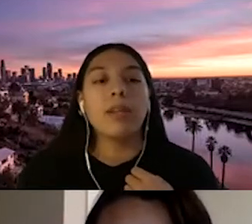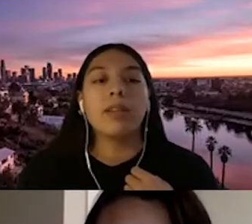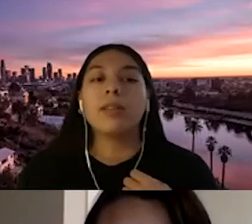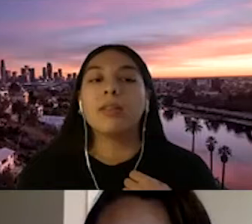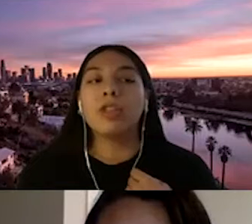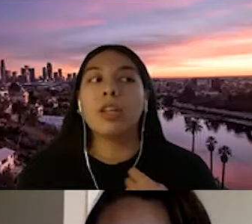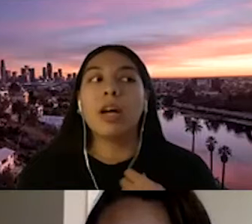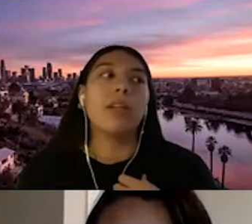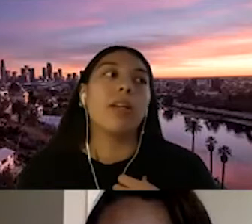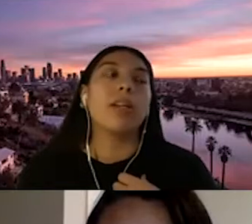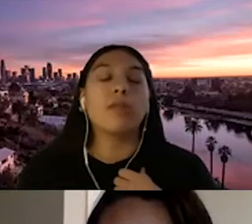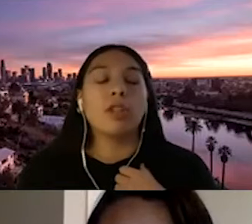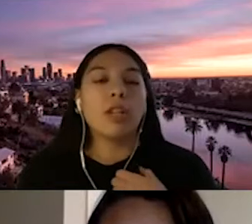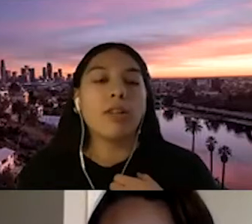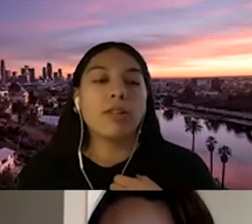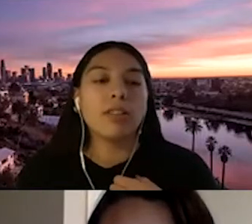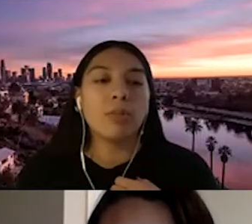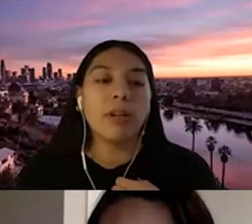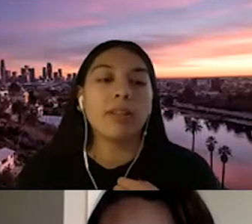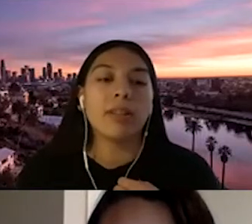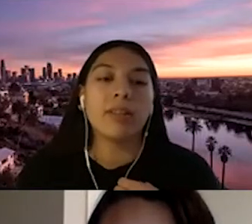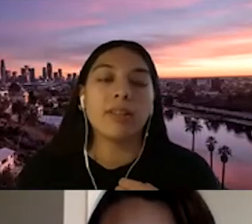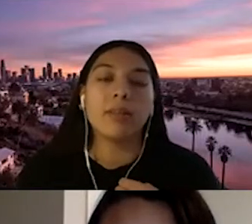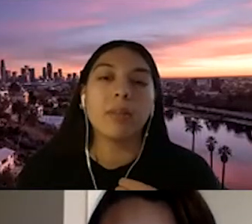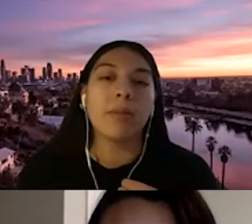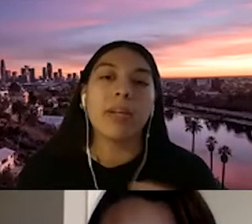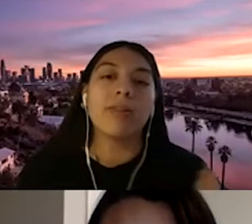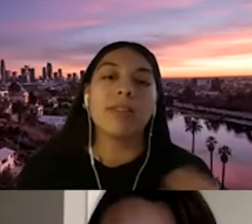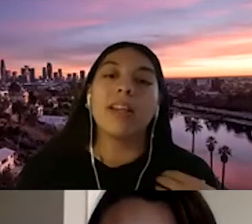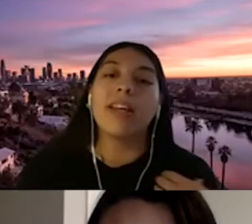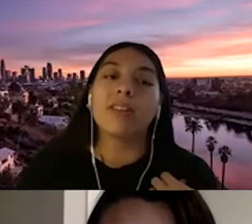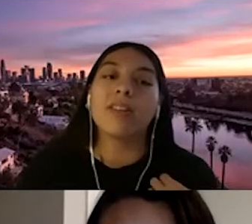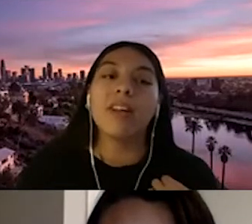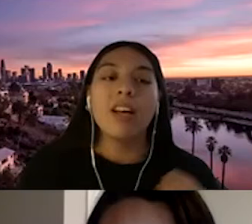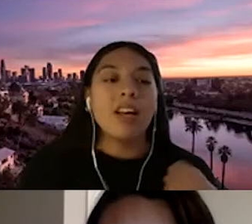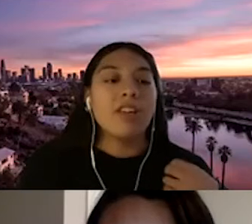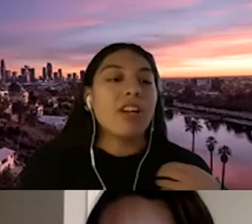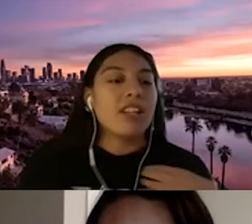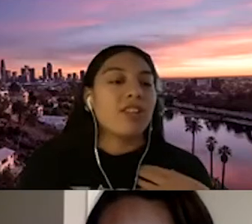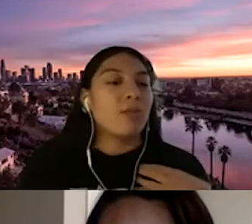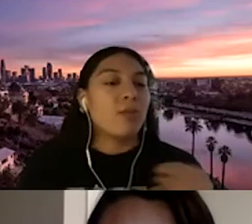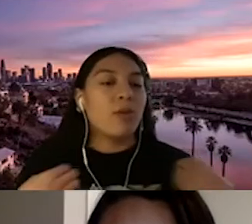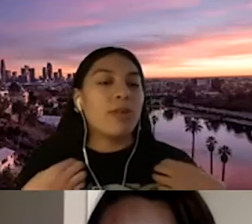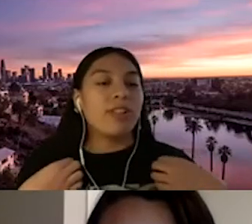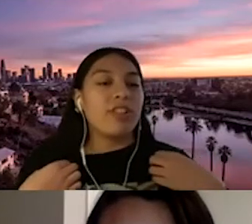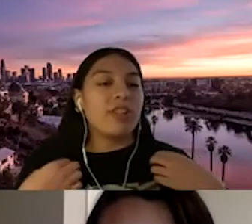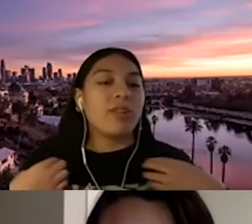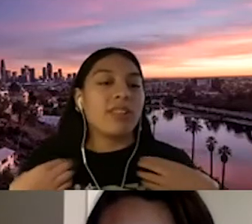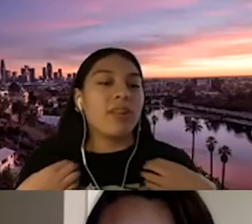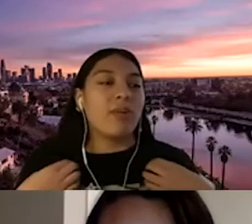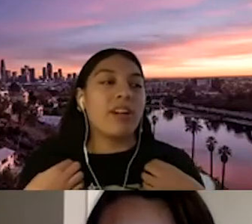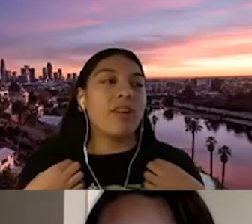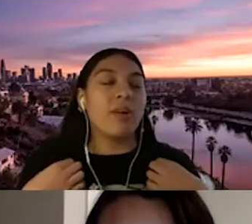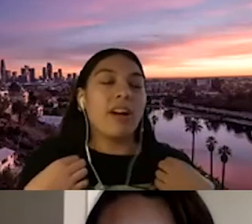Probably I'm looking into the Chicano and Central American Studies department at UCLA. So, I just have to do more research, and we'll